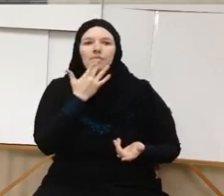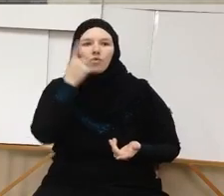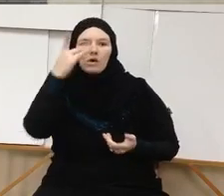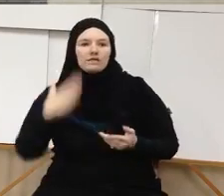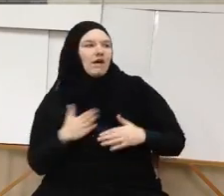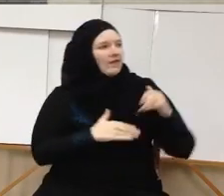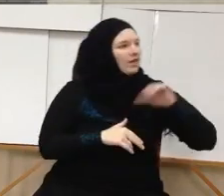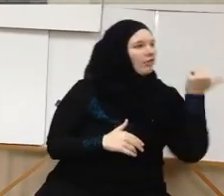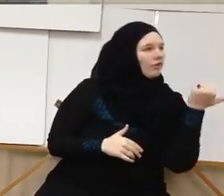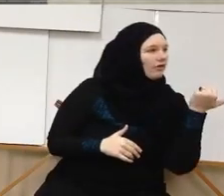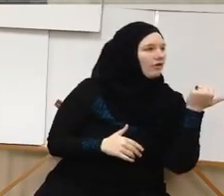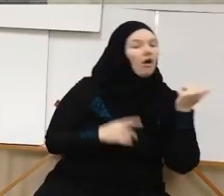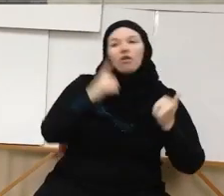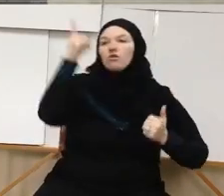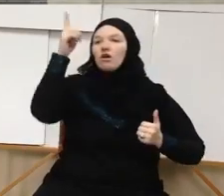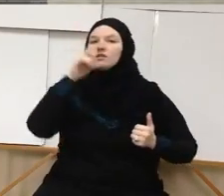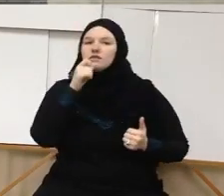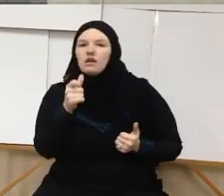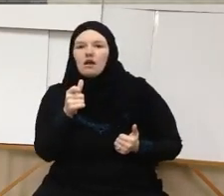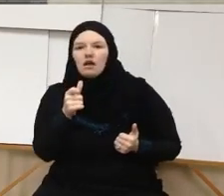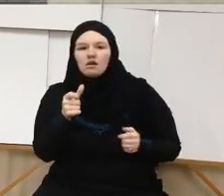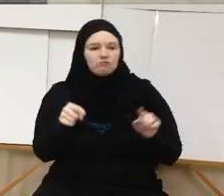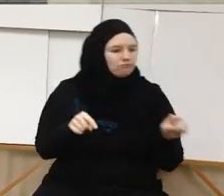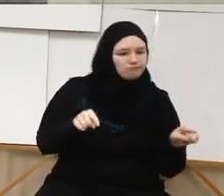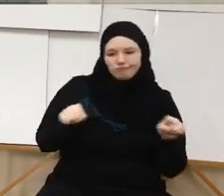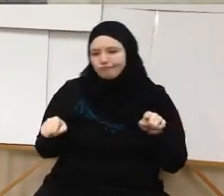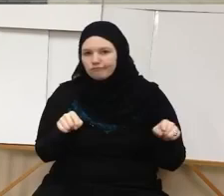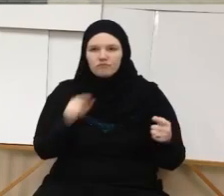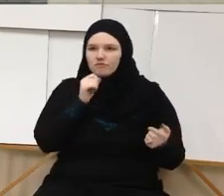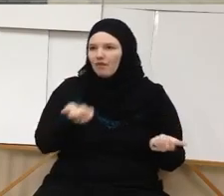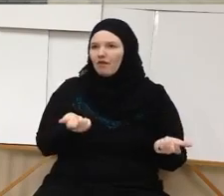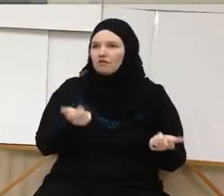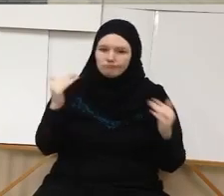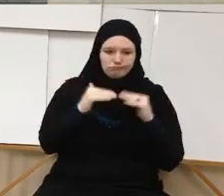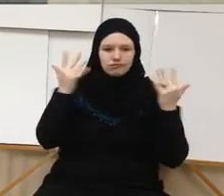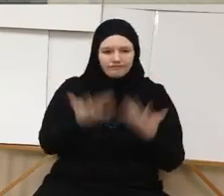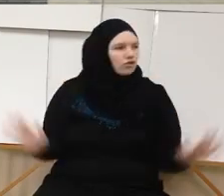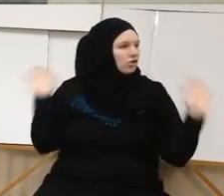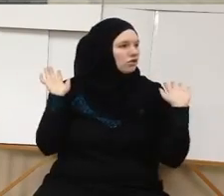does not have any interest towards or against any person.